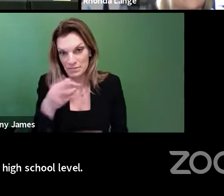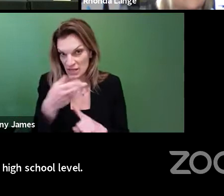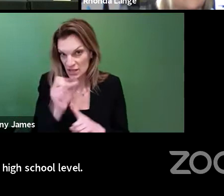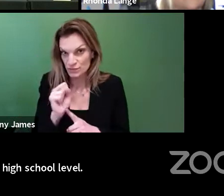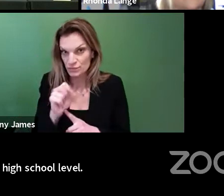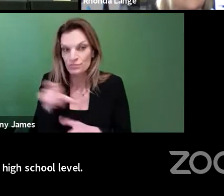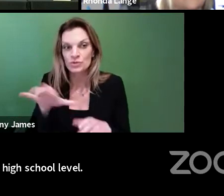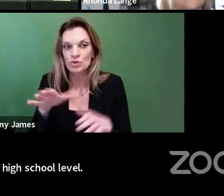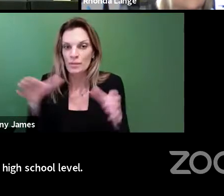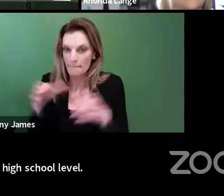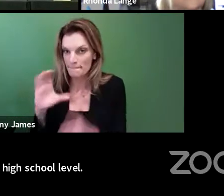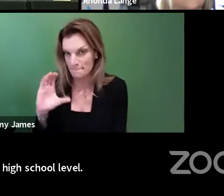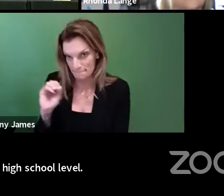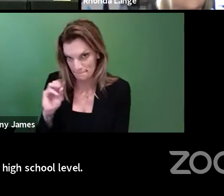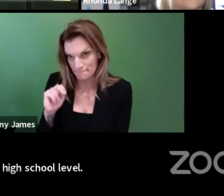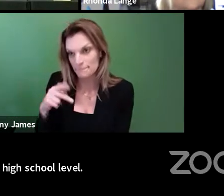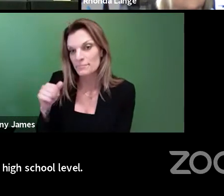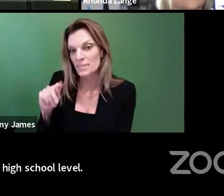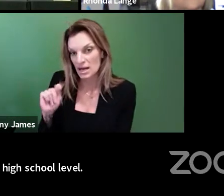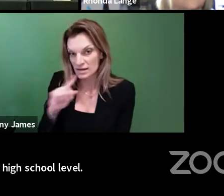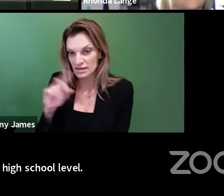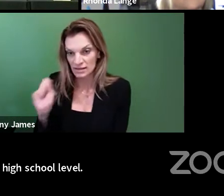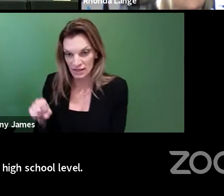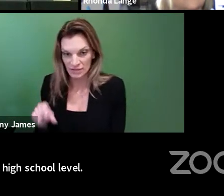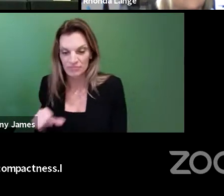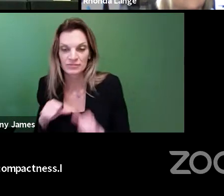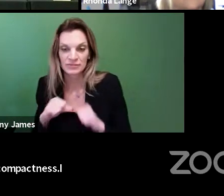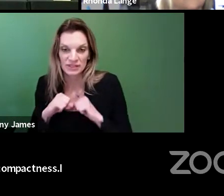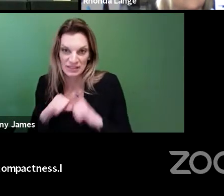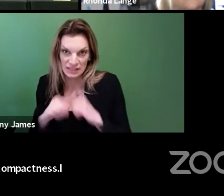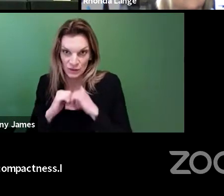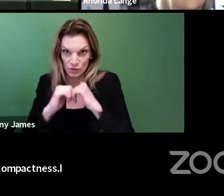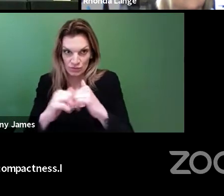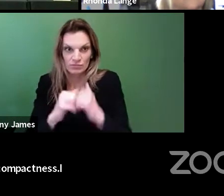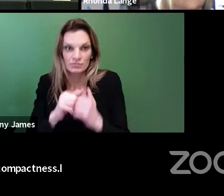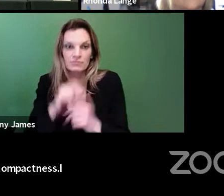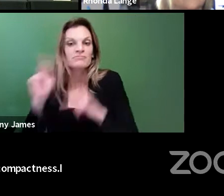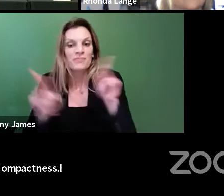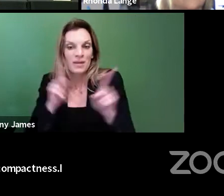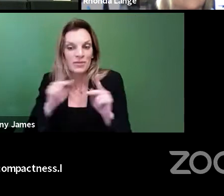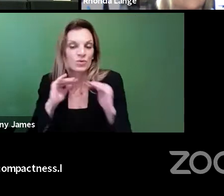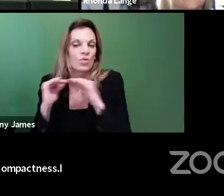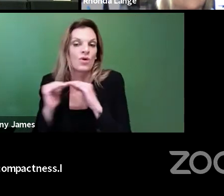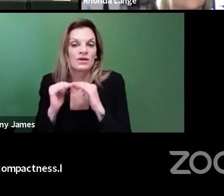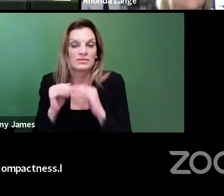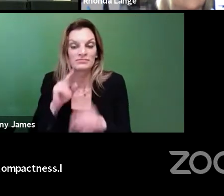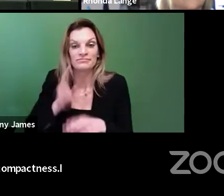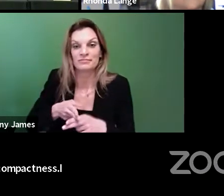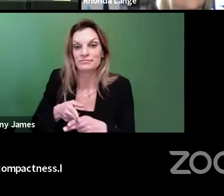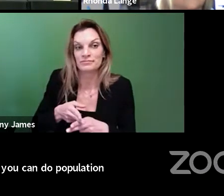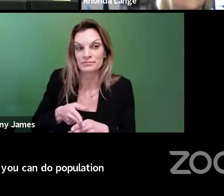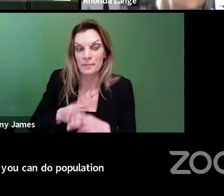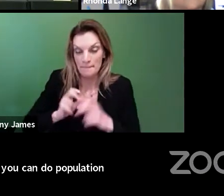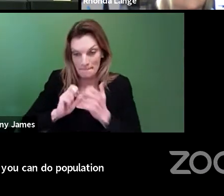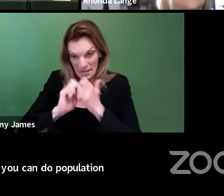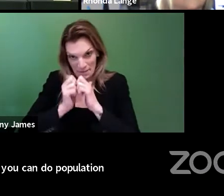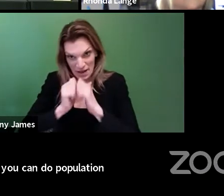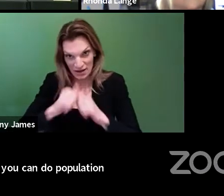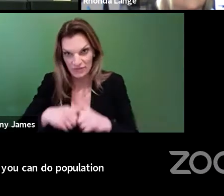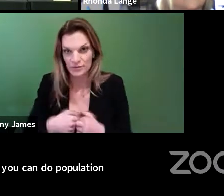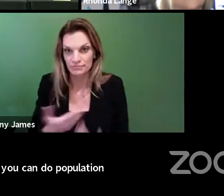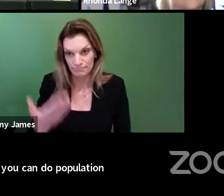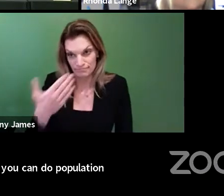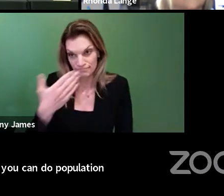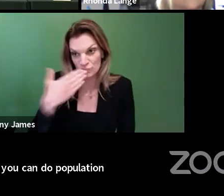compactness. I know you can do contiguous, and you can do population equality. But when they mention competitive, good